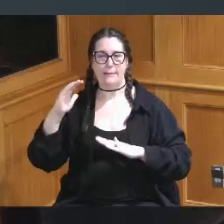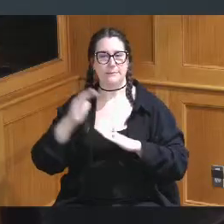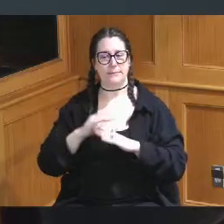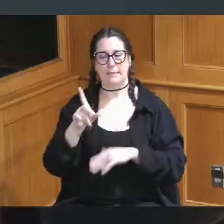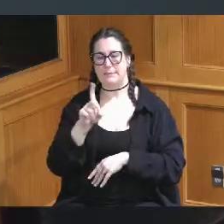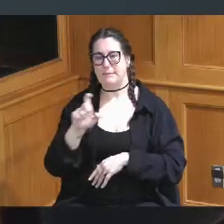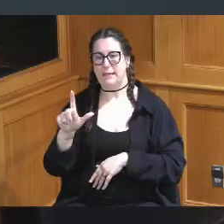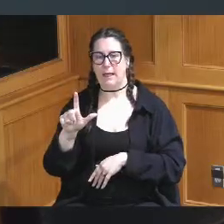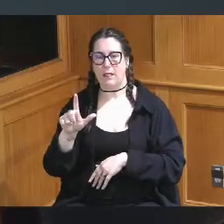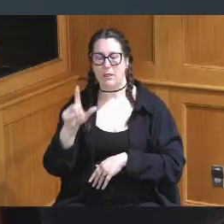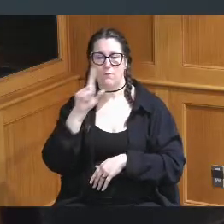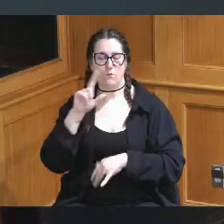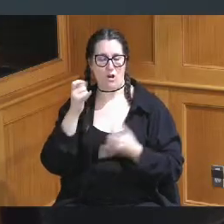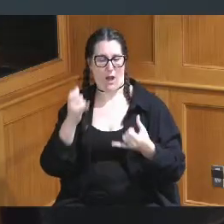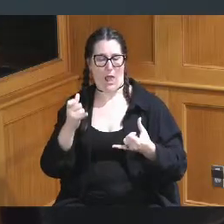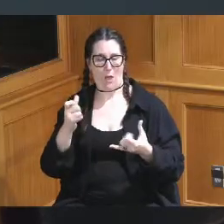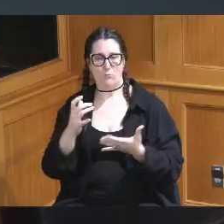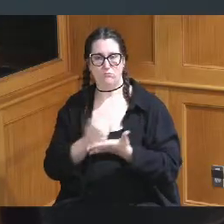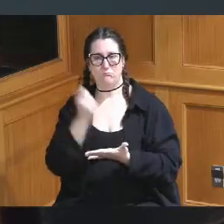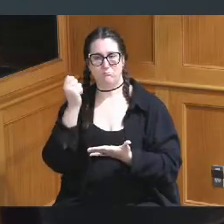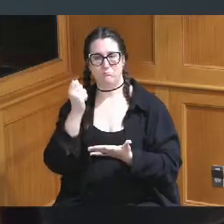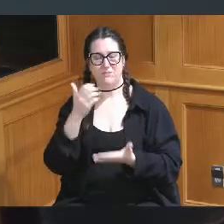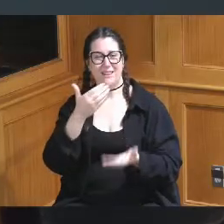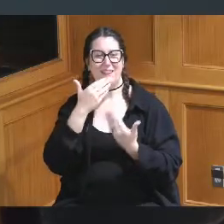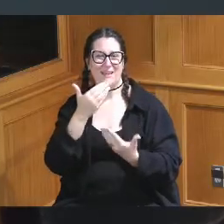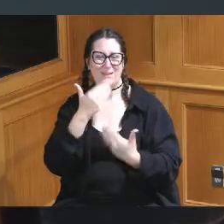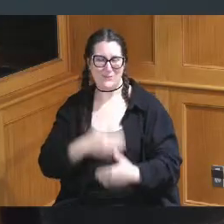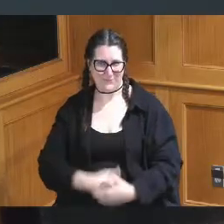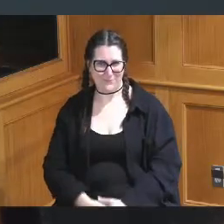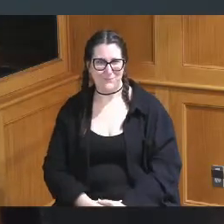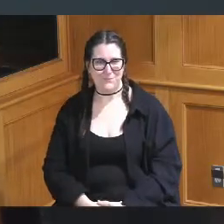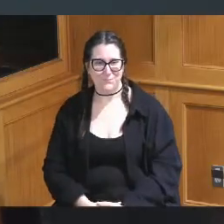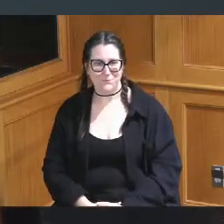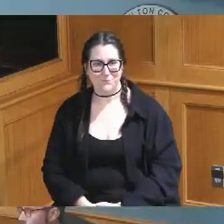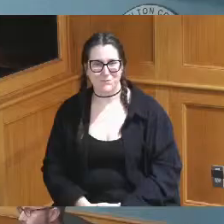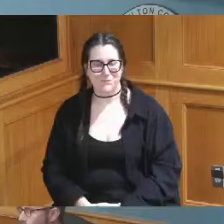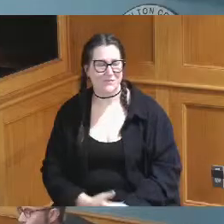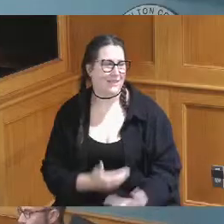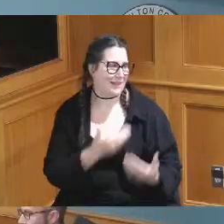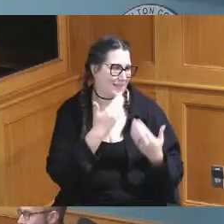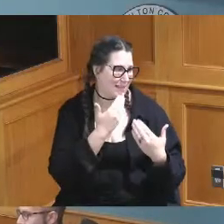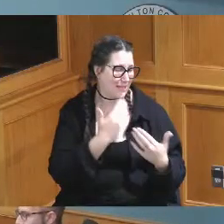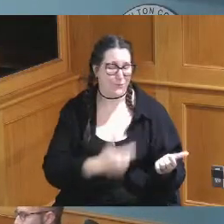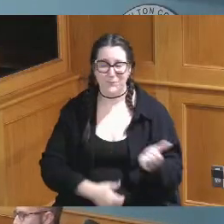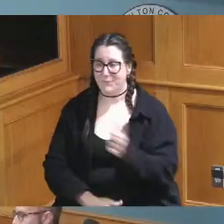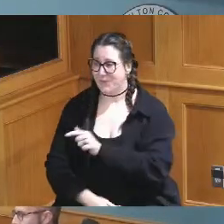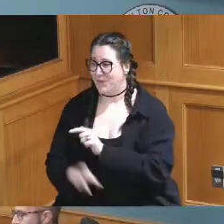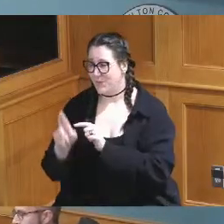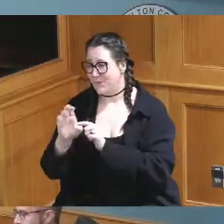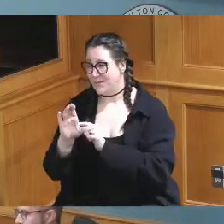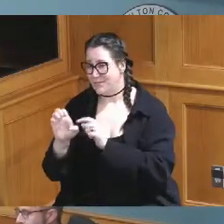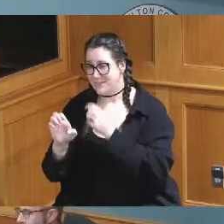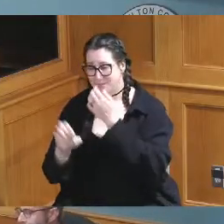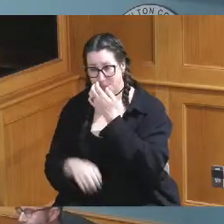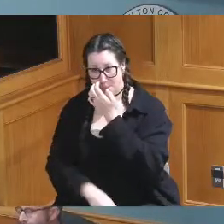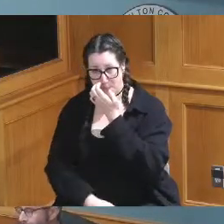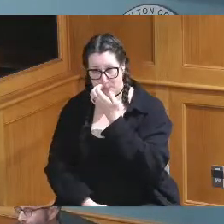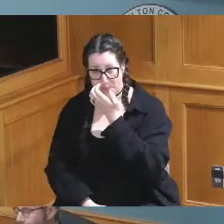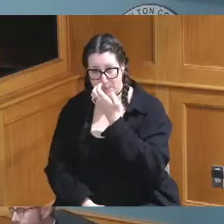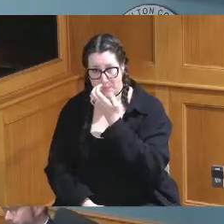time such as this. That's all I have. Thank you. Thank you, Commissioner. Commissioner Reese.